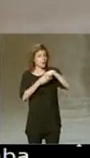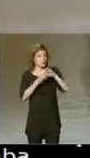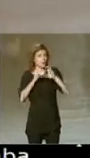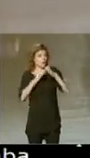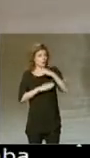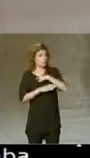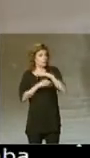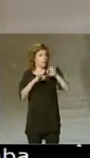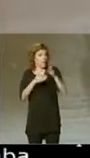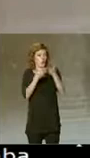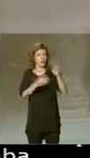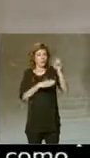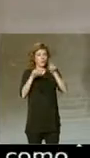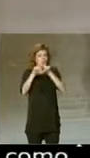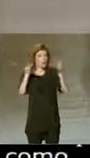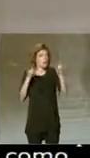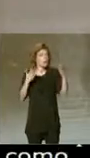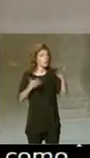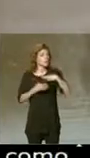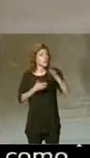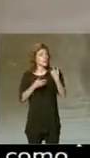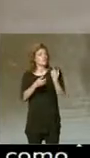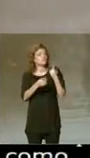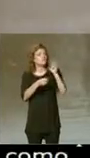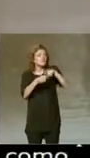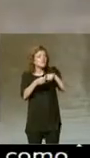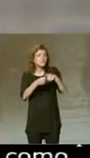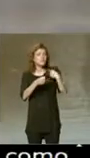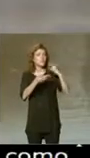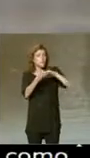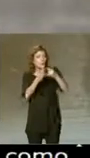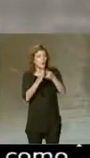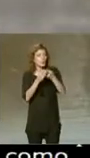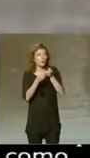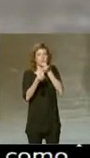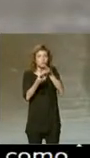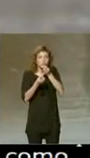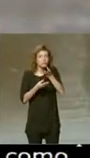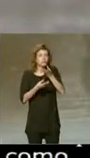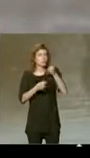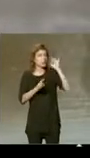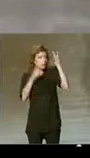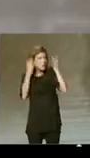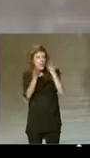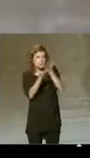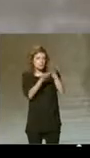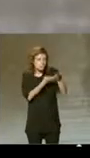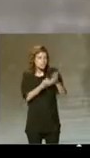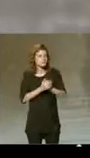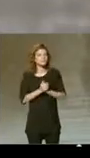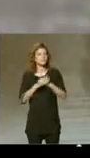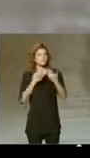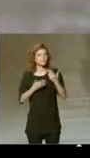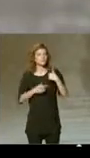predefined. It was yet another stakeholder with its allocated budget to it, and they had